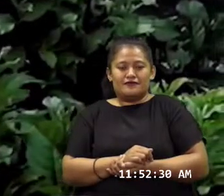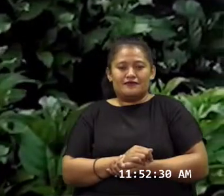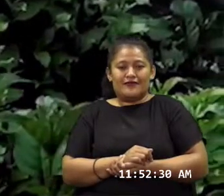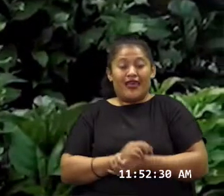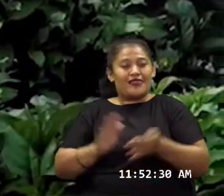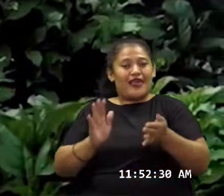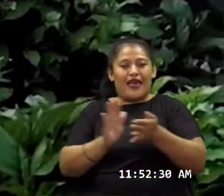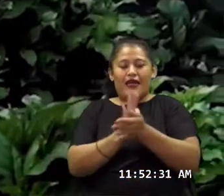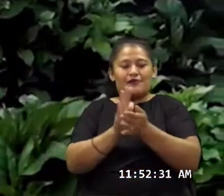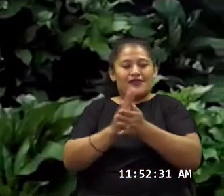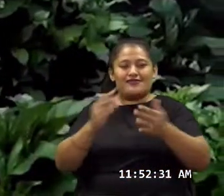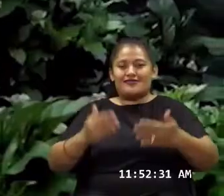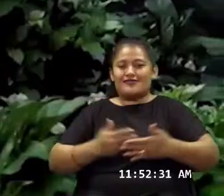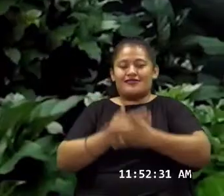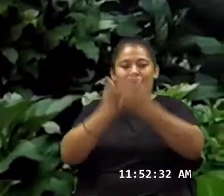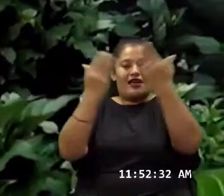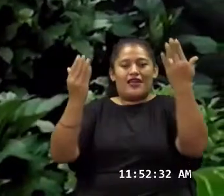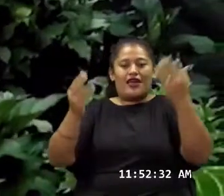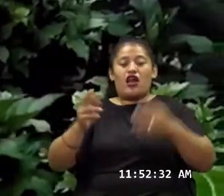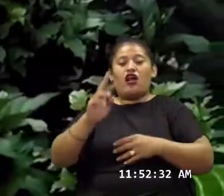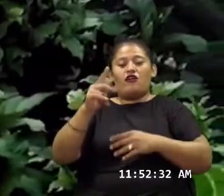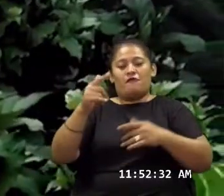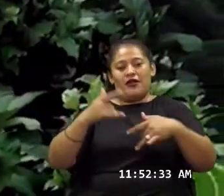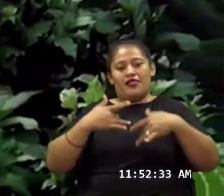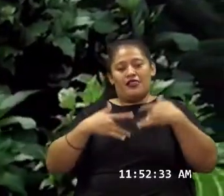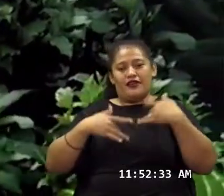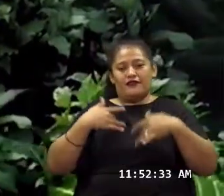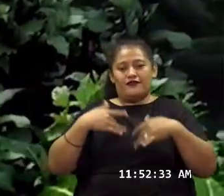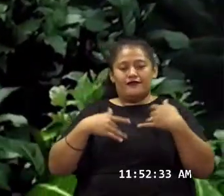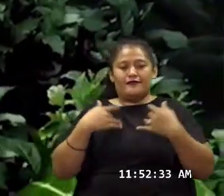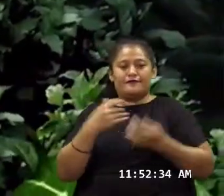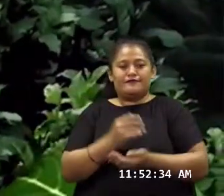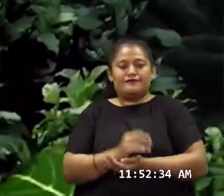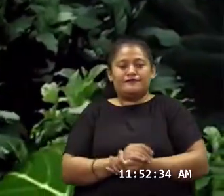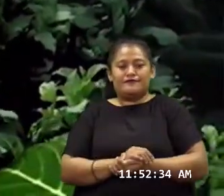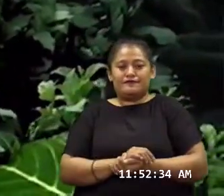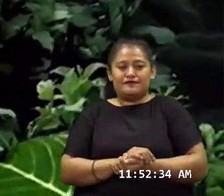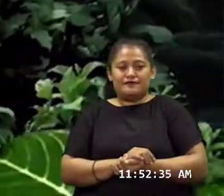The happiest day of my life.